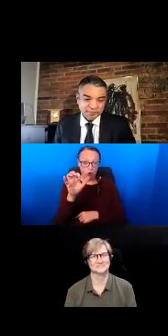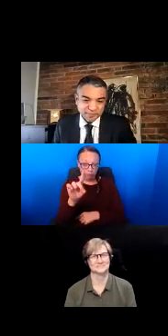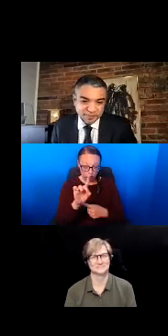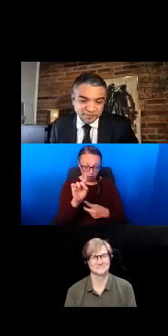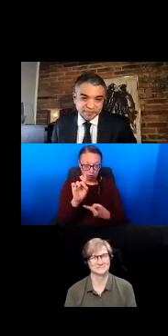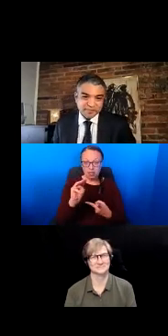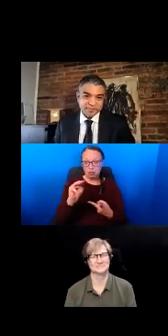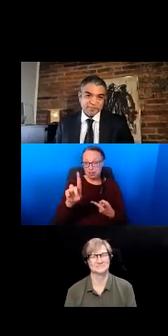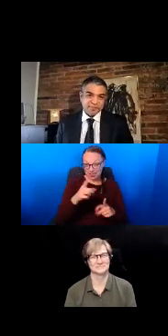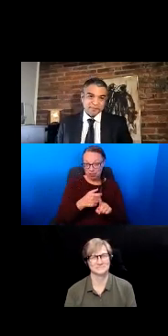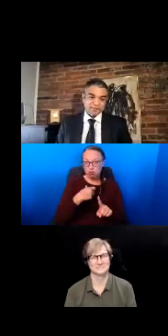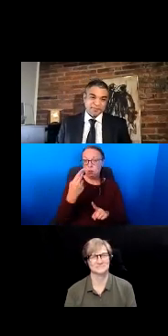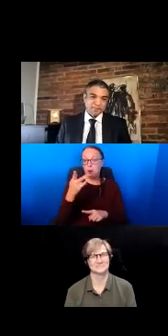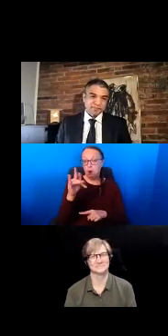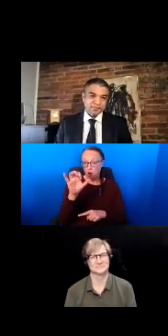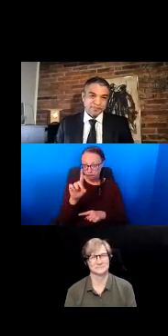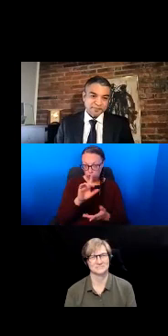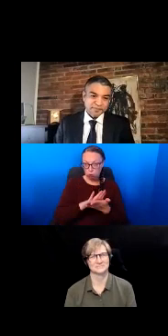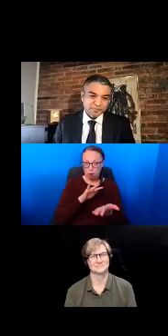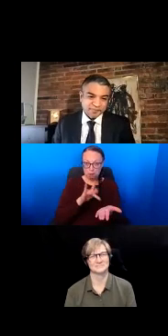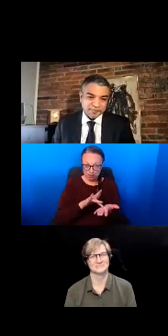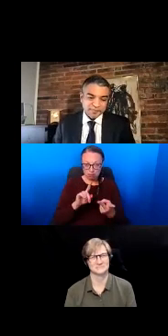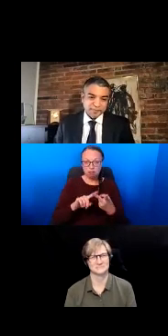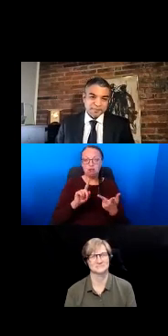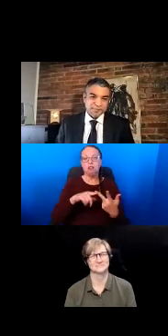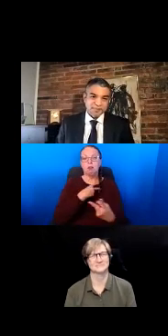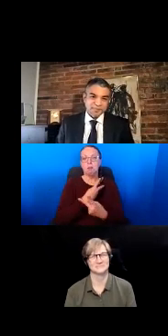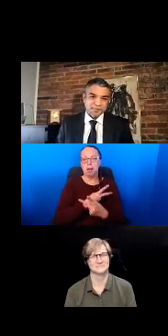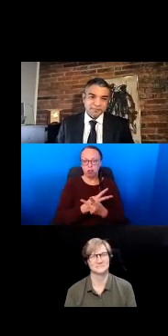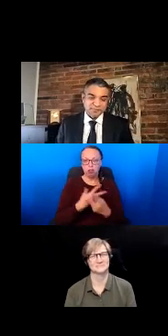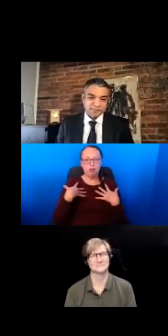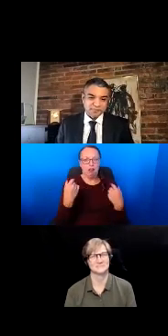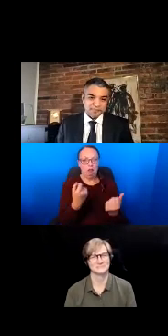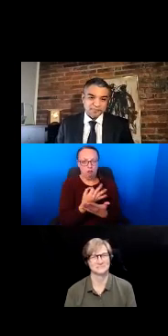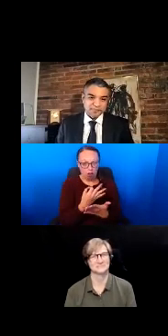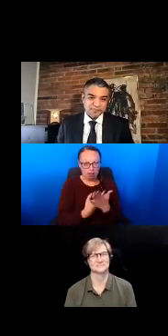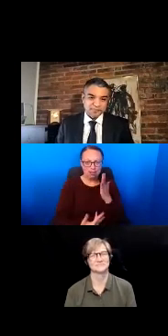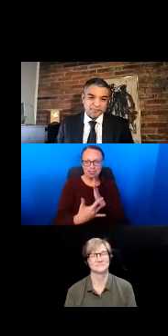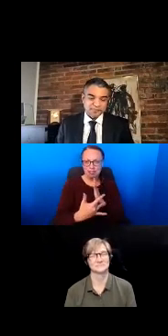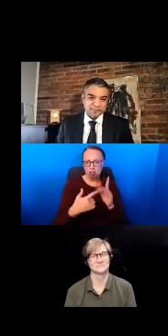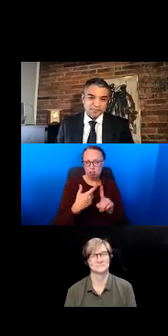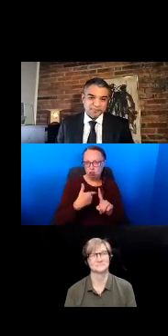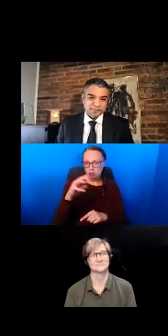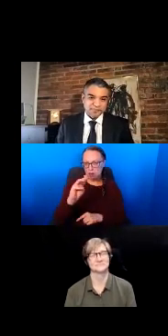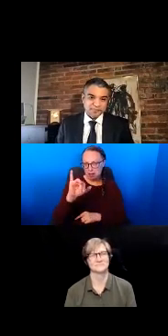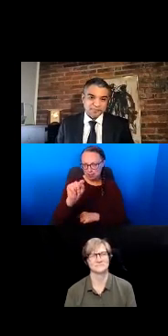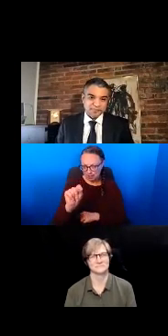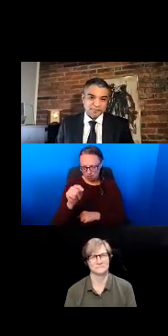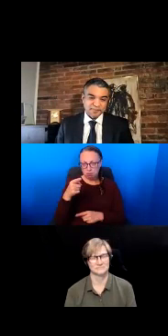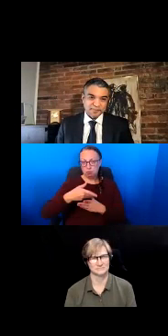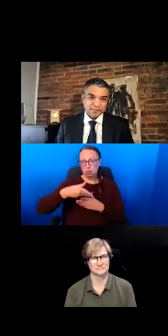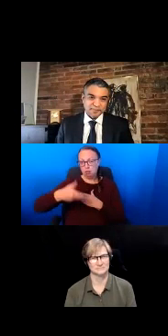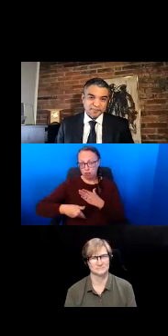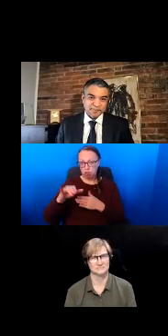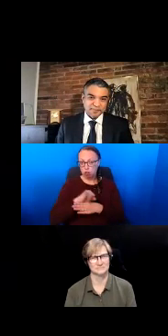MD from Harvard University School of Medicine, and a master's degree in health sciences and technology from MIT. He completed his